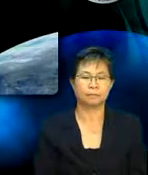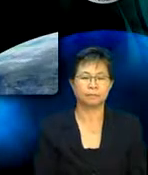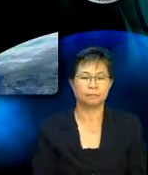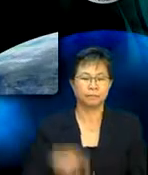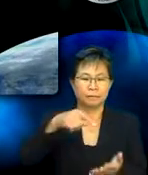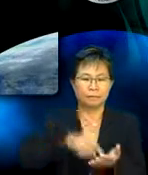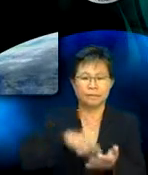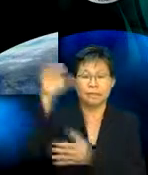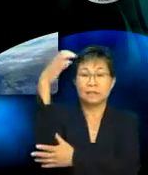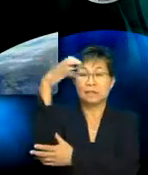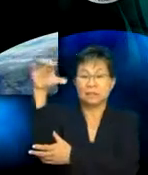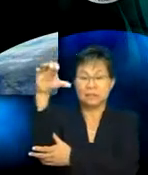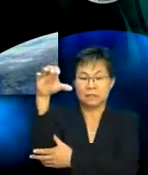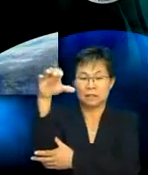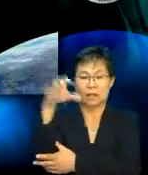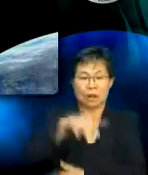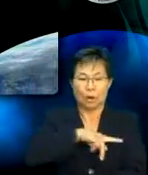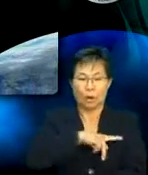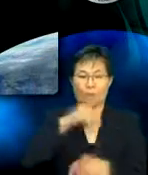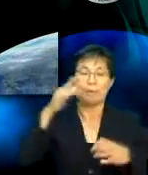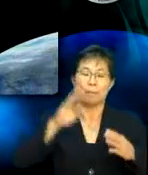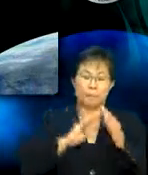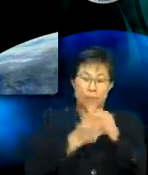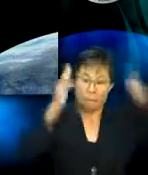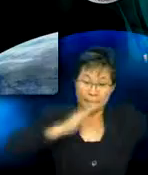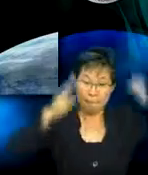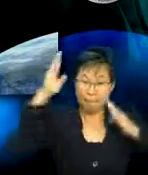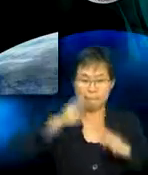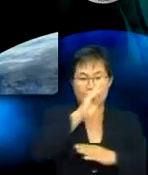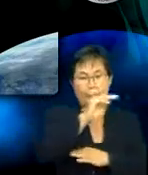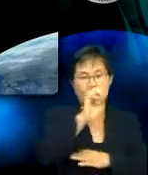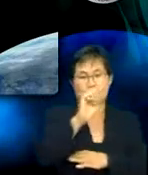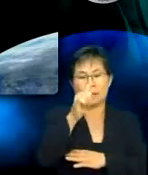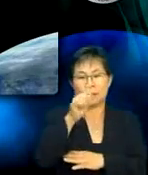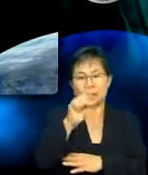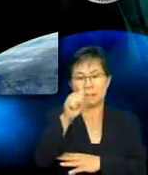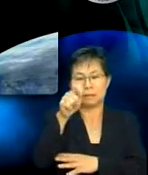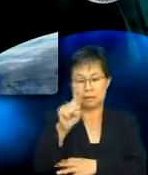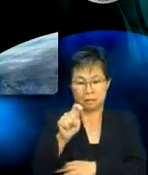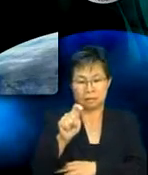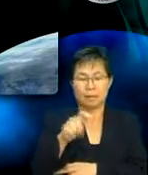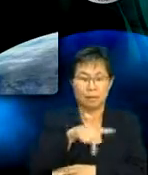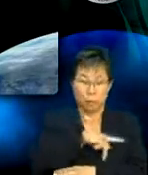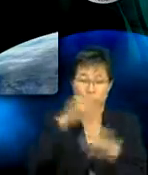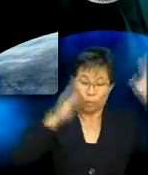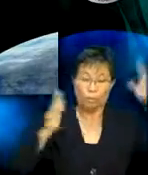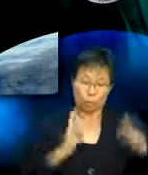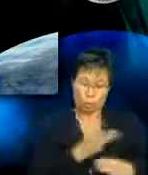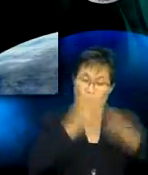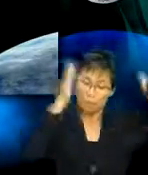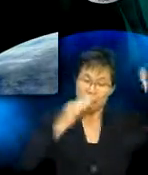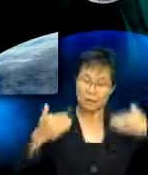This satellite is owned by Malaysia. It's called Miasat. Yep, we Malaysians